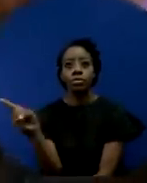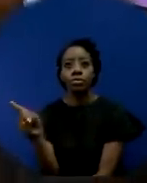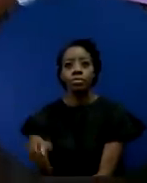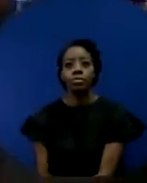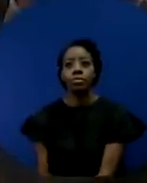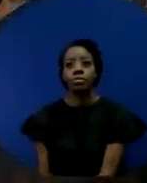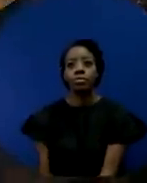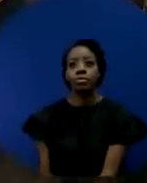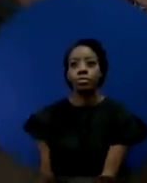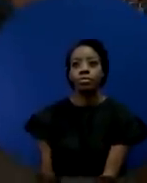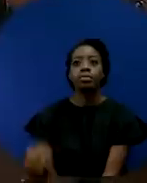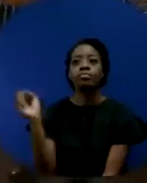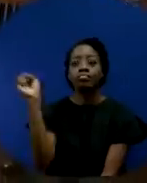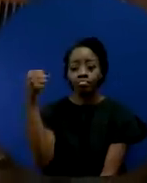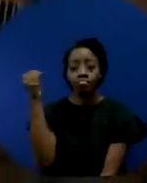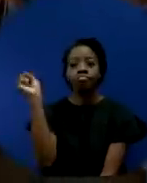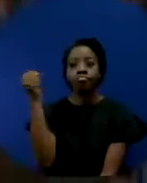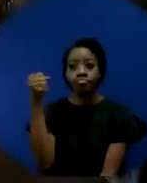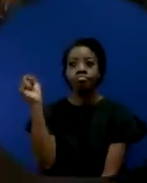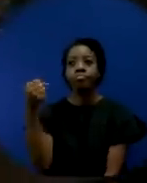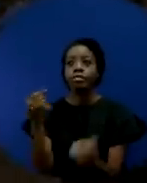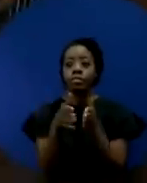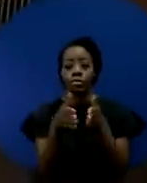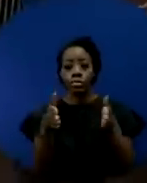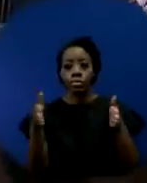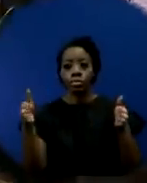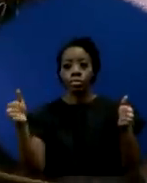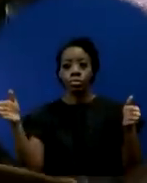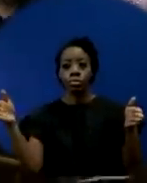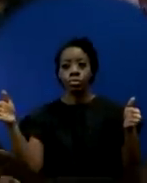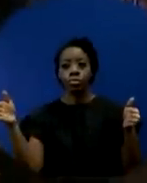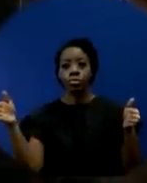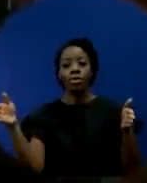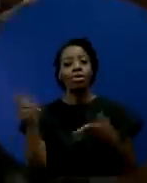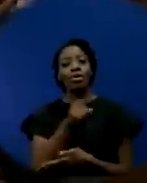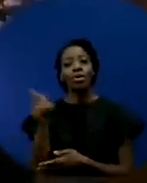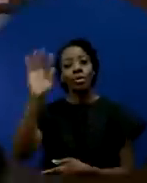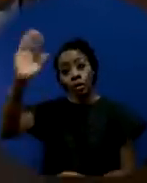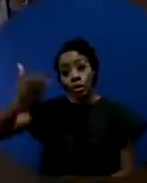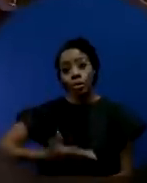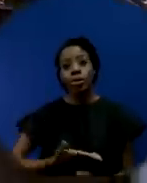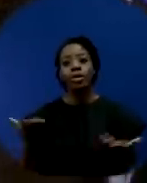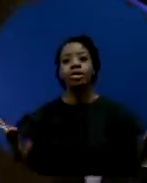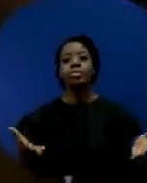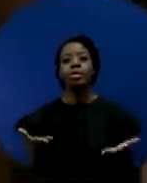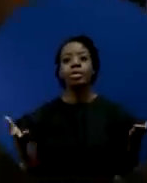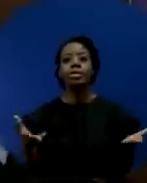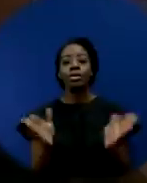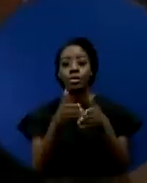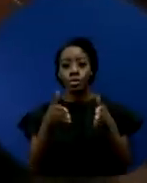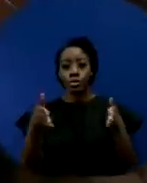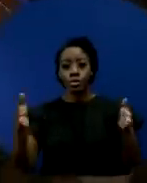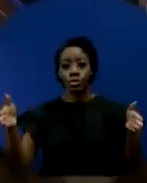Talking about you. Yes, there is room. You are welcome here, you. There is still room at the